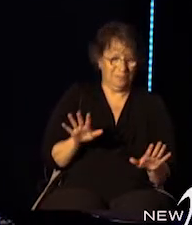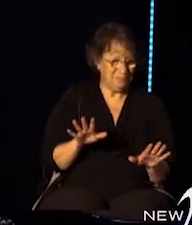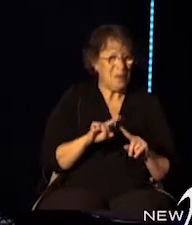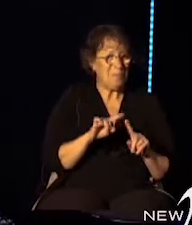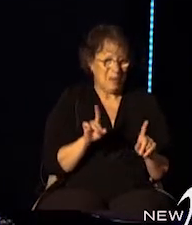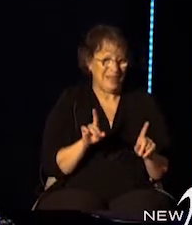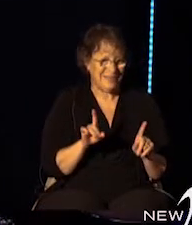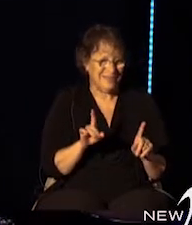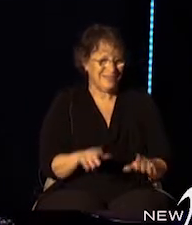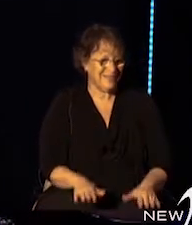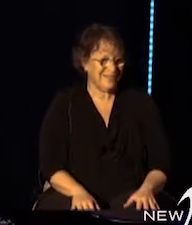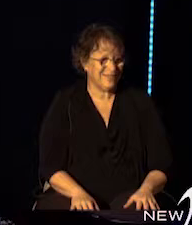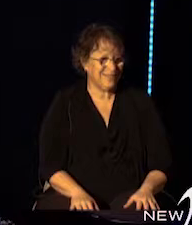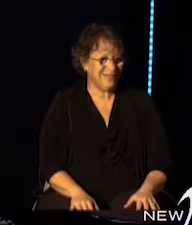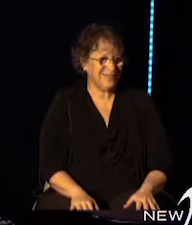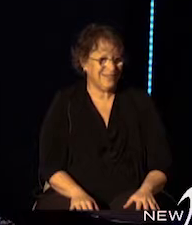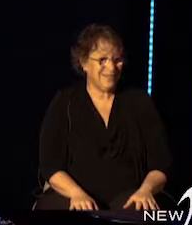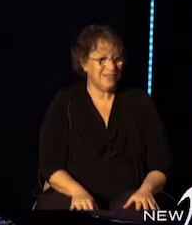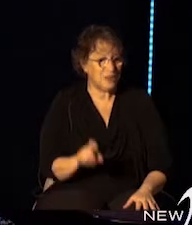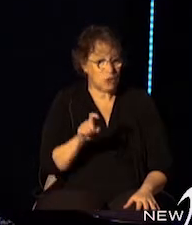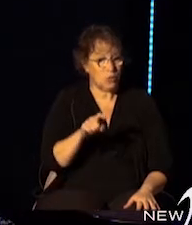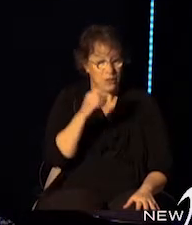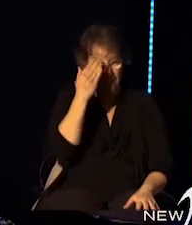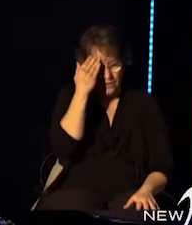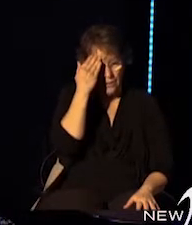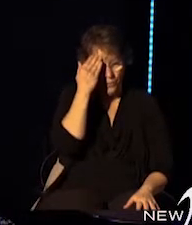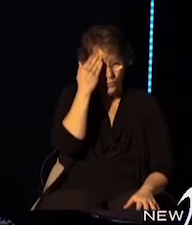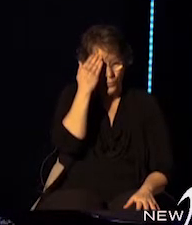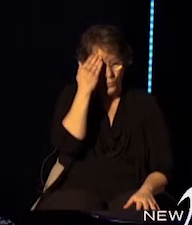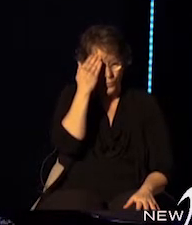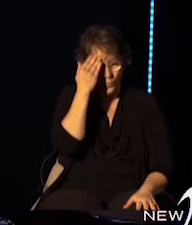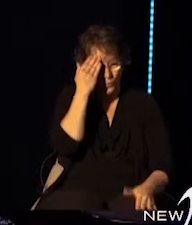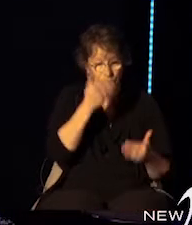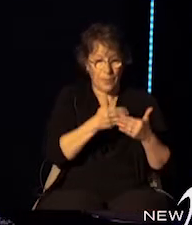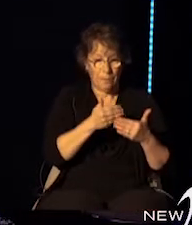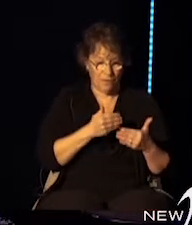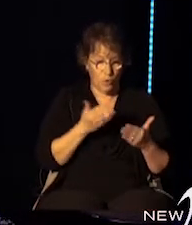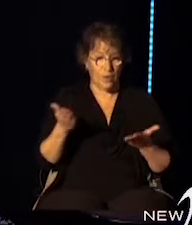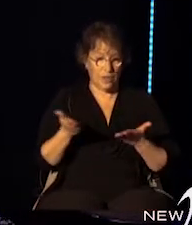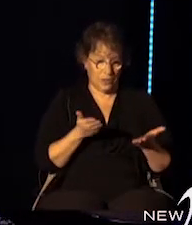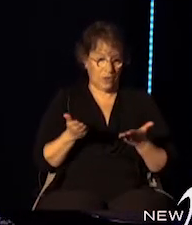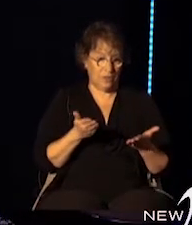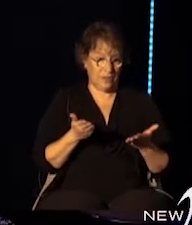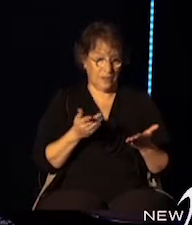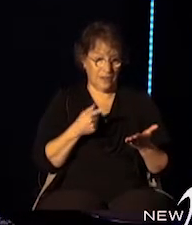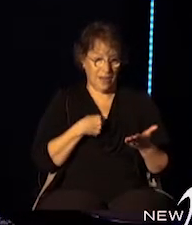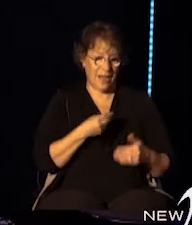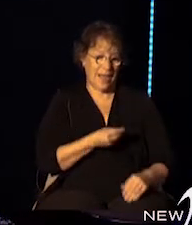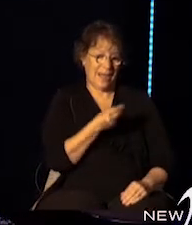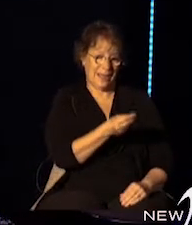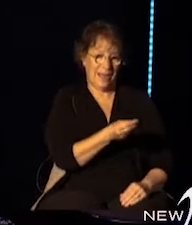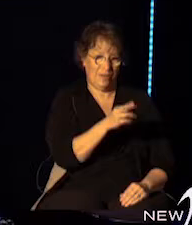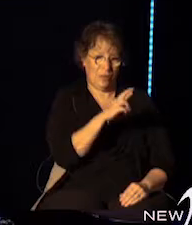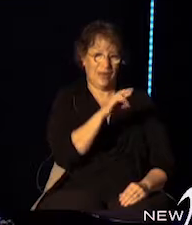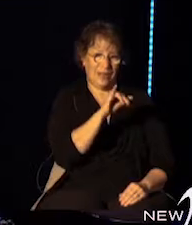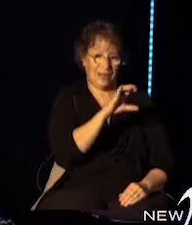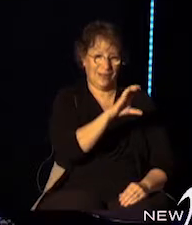But you should also know that before the service, I gave Rick that 100.